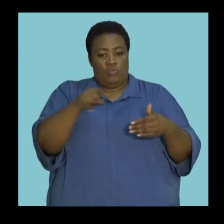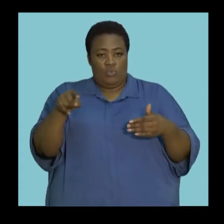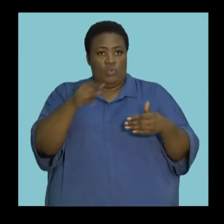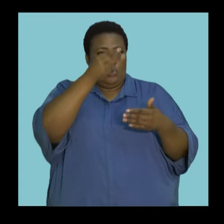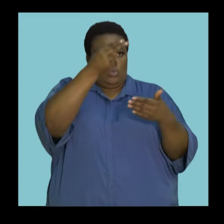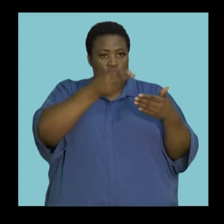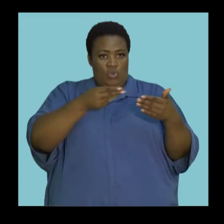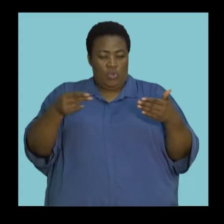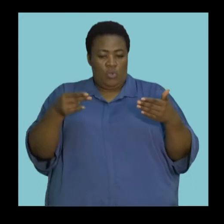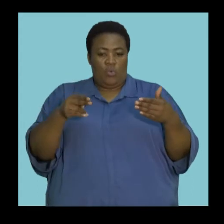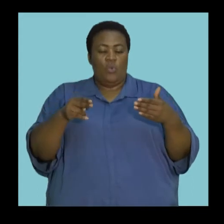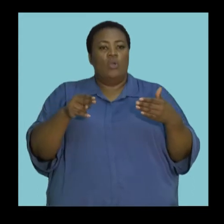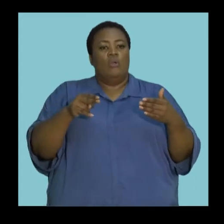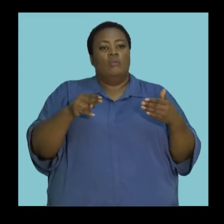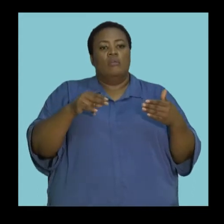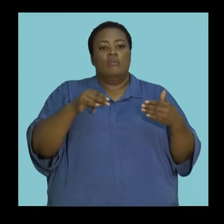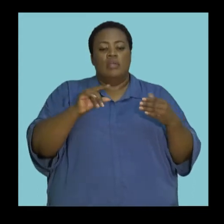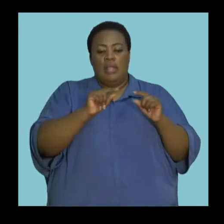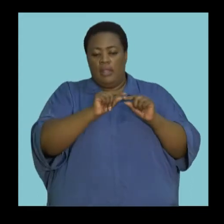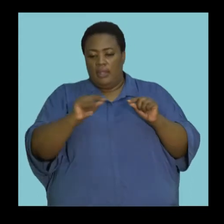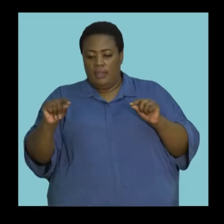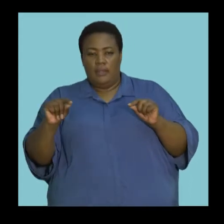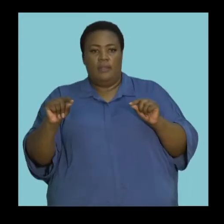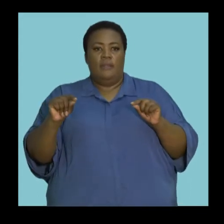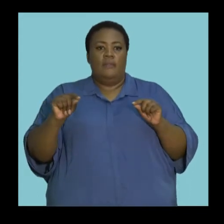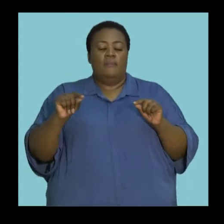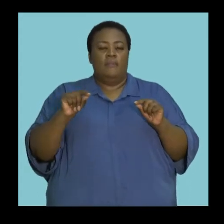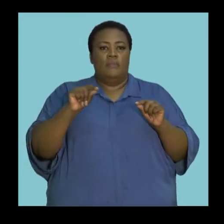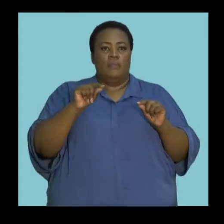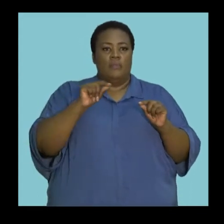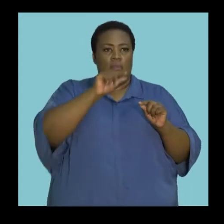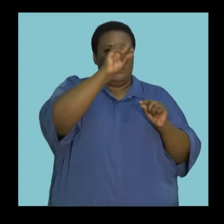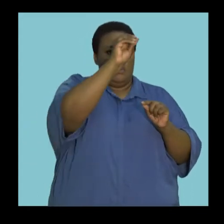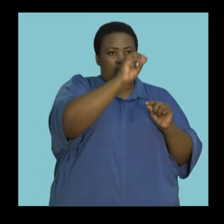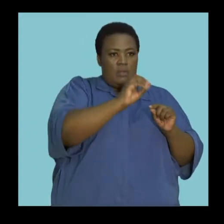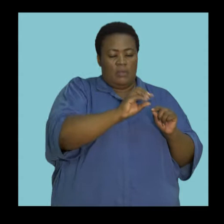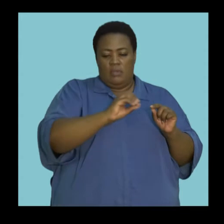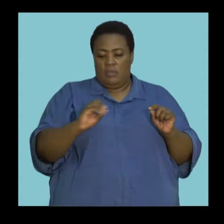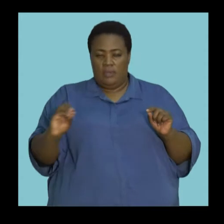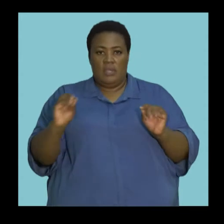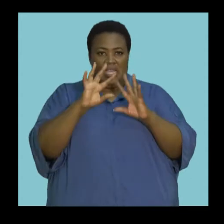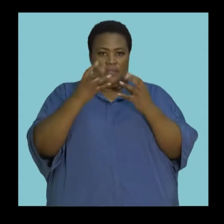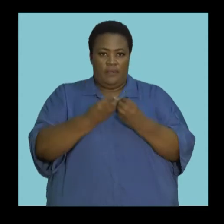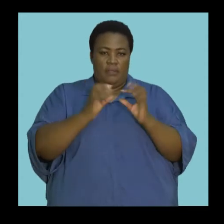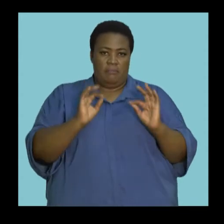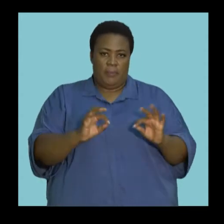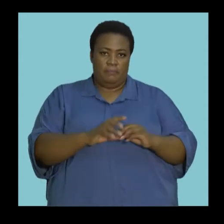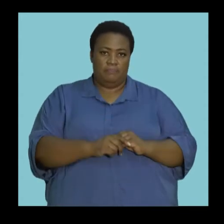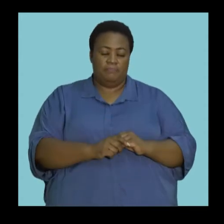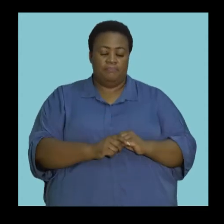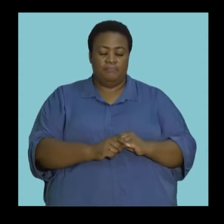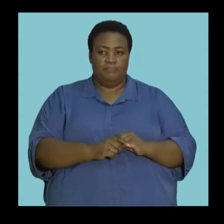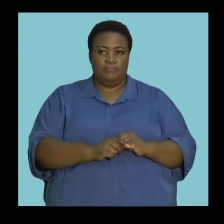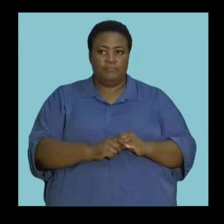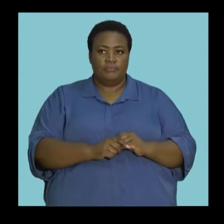the axes. We've labeled the axes, so we've got a mark for the unit, and we've got a mark for labeling the